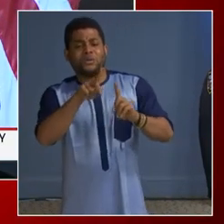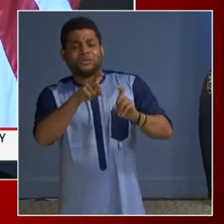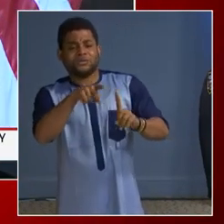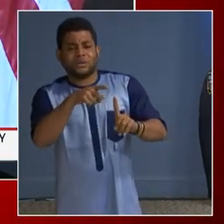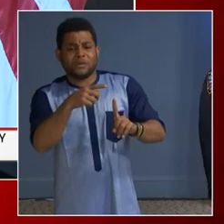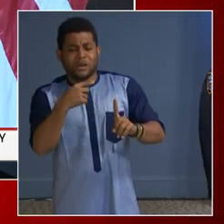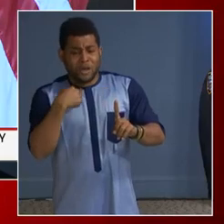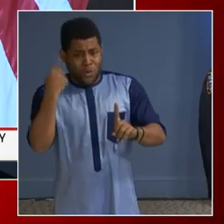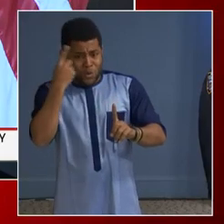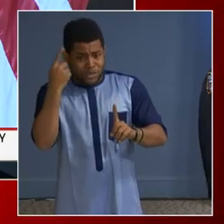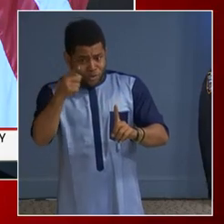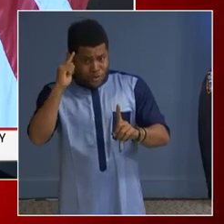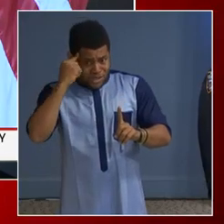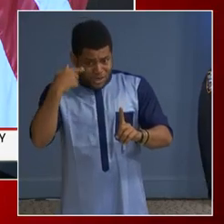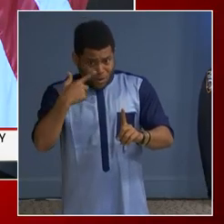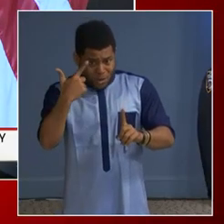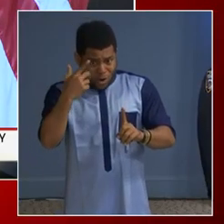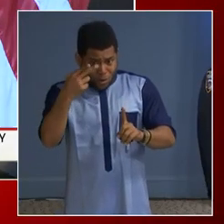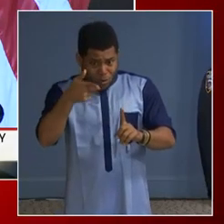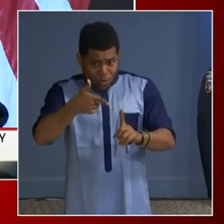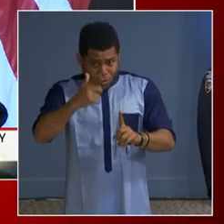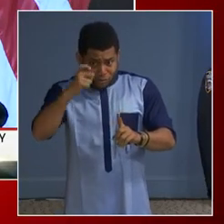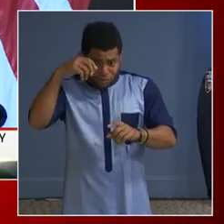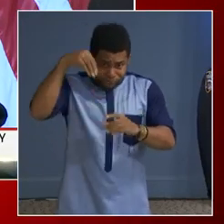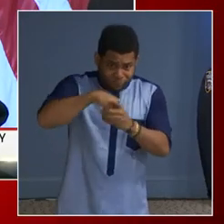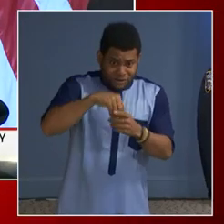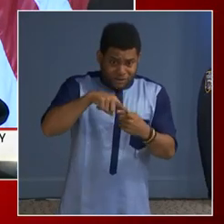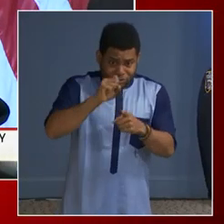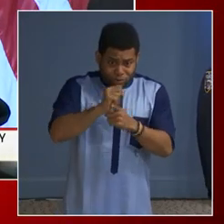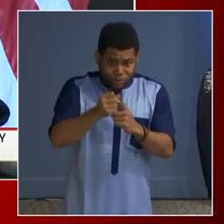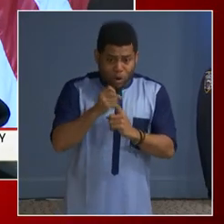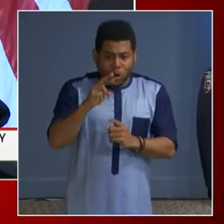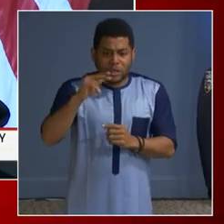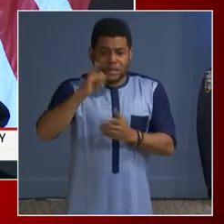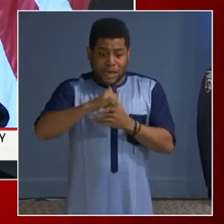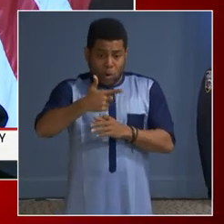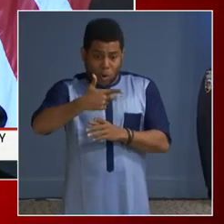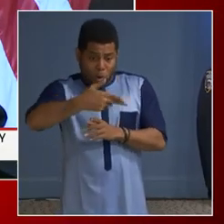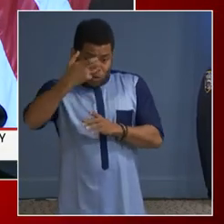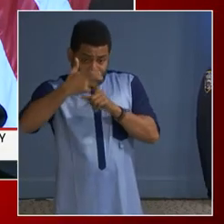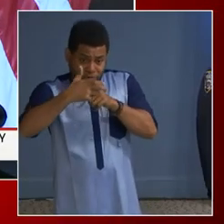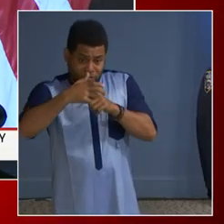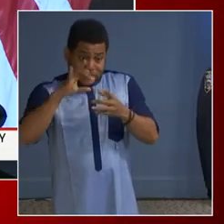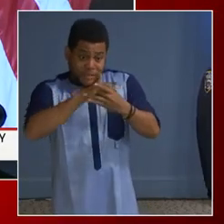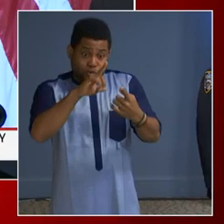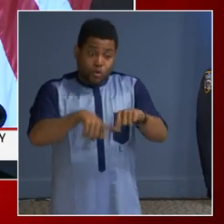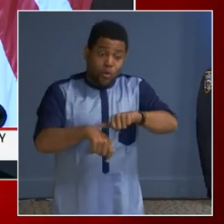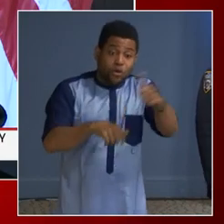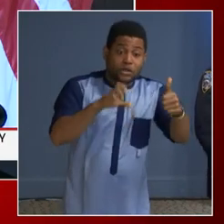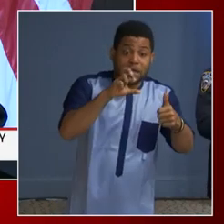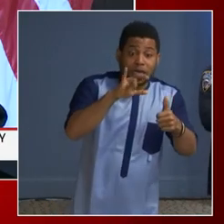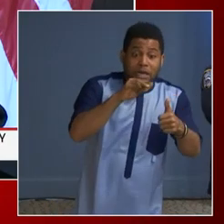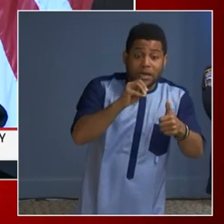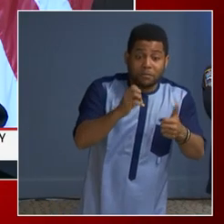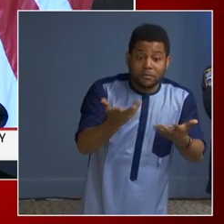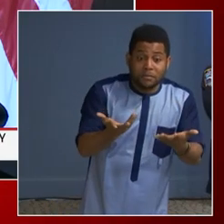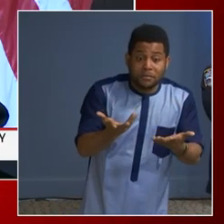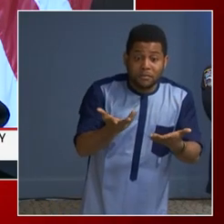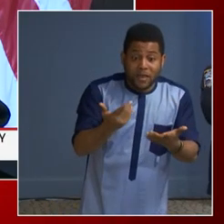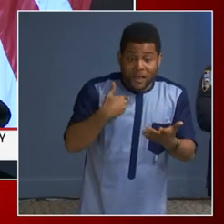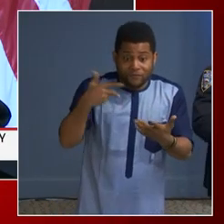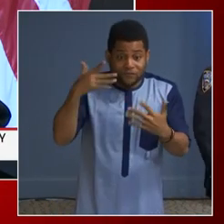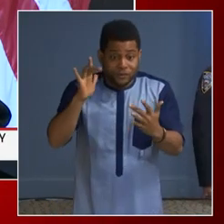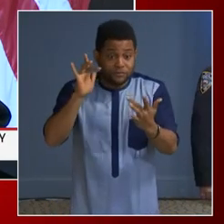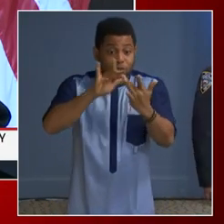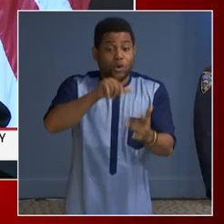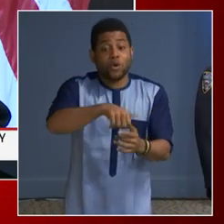these incidents? Have you linked that gun to any other crimes other than these 5 shootings? And can you tell us about any reach out to any other jurisdictions to